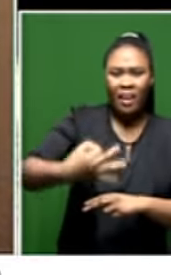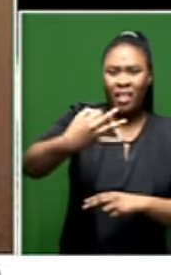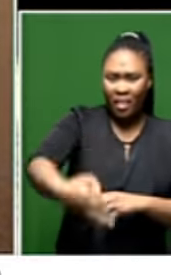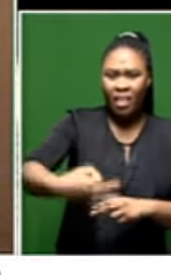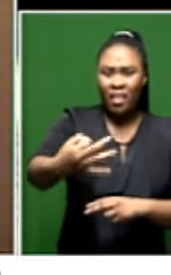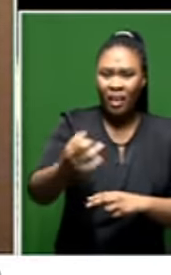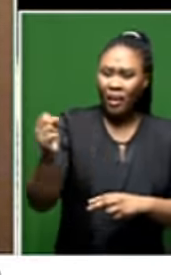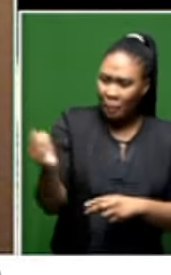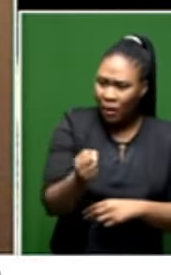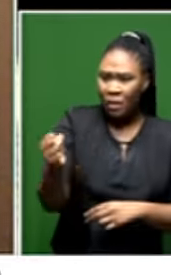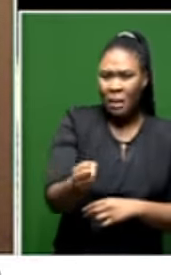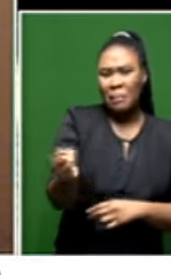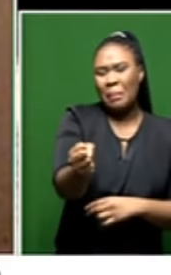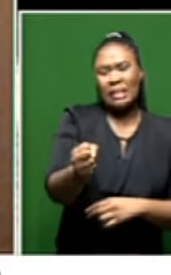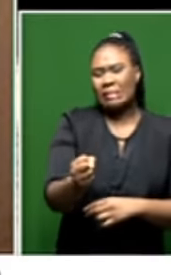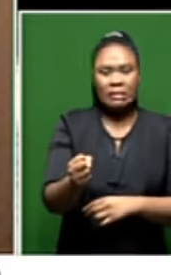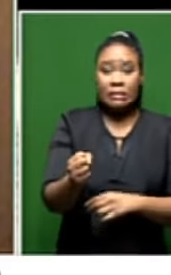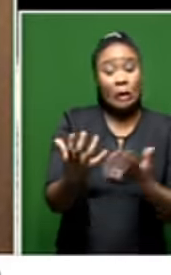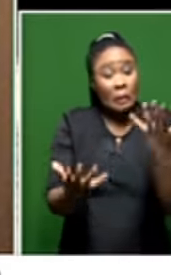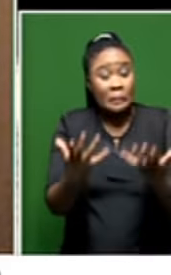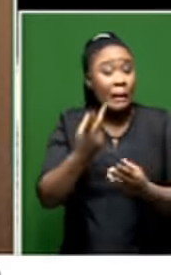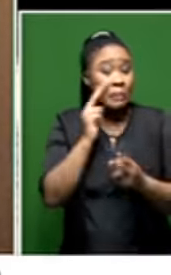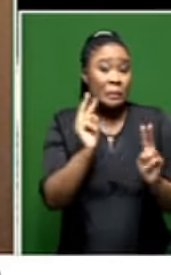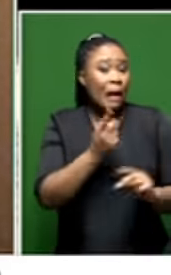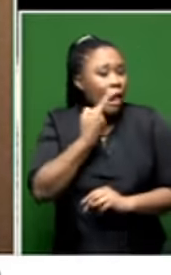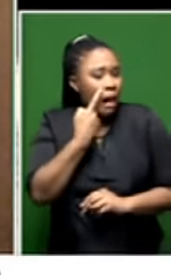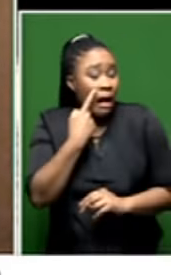we'd have to see if that would work in their favour or not. I want to focus